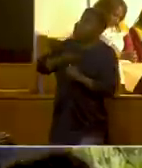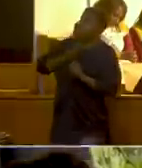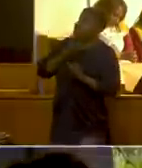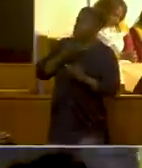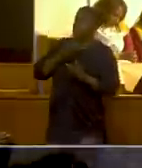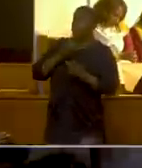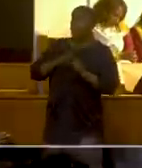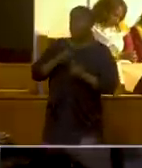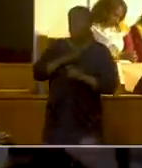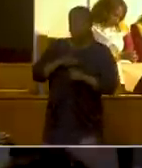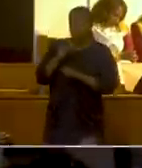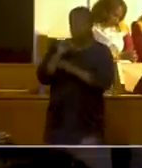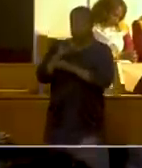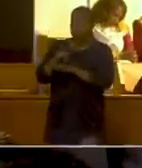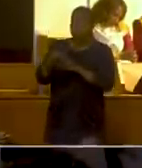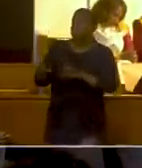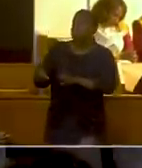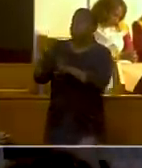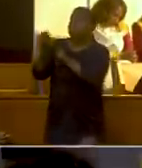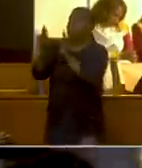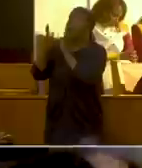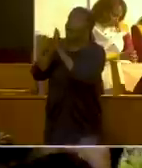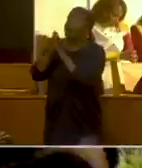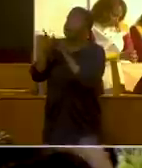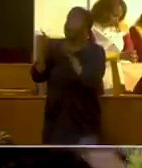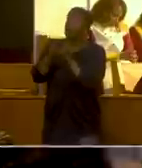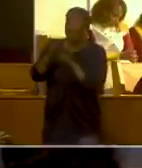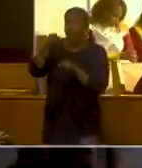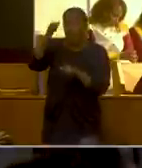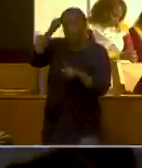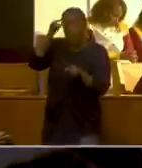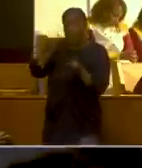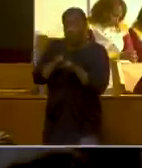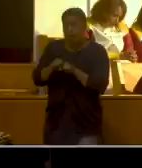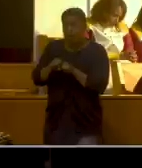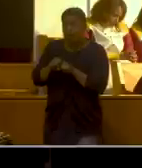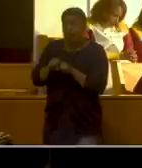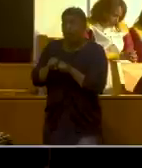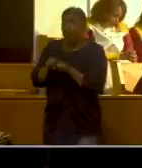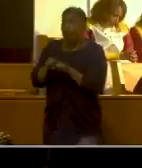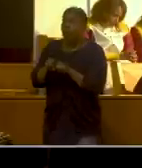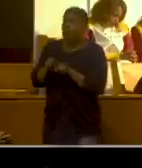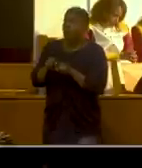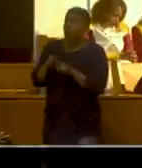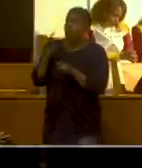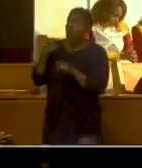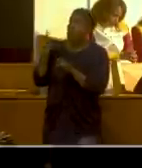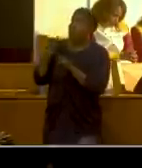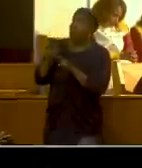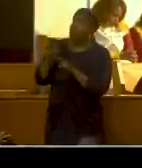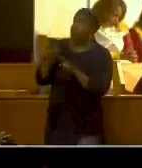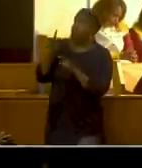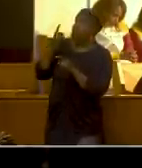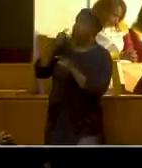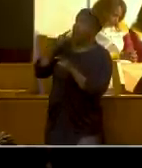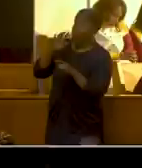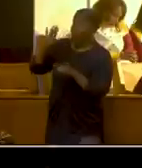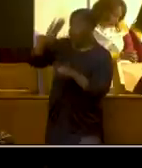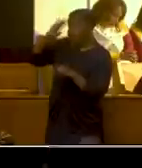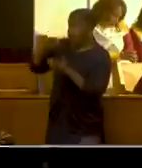Lord, we bow before you and ask you, like the brother who came on behalf of his son, Lord, I believe, help my